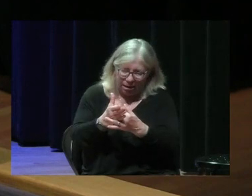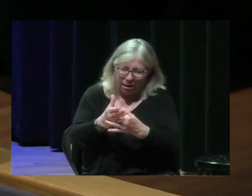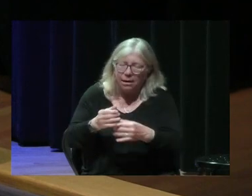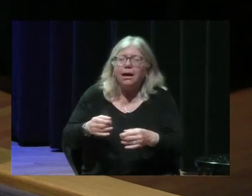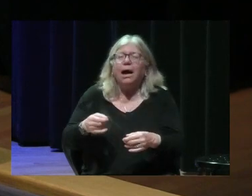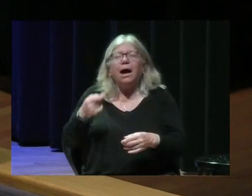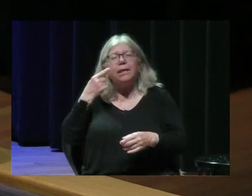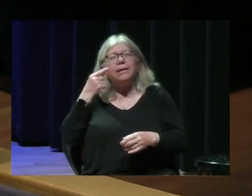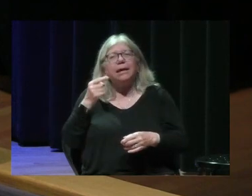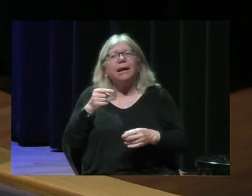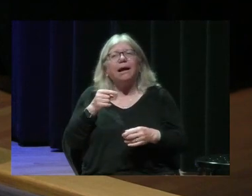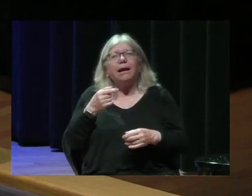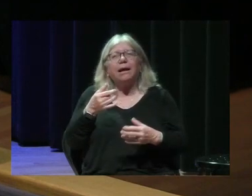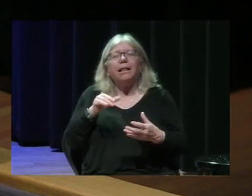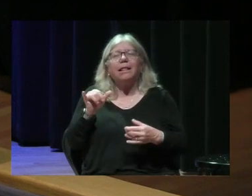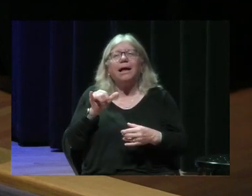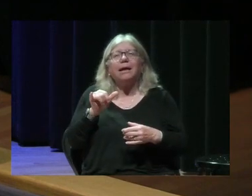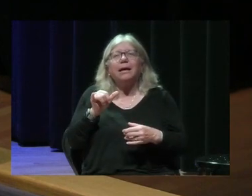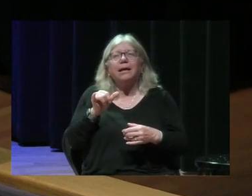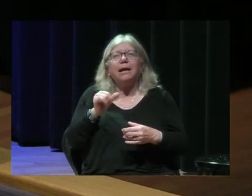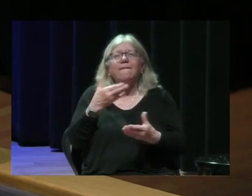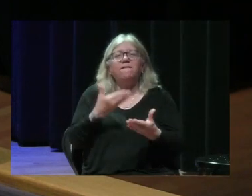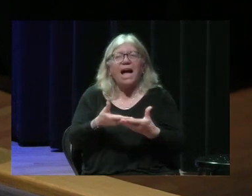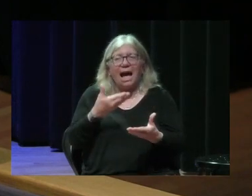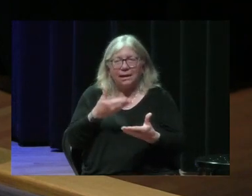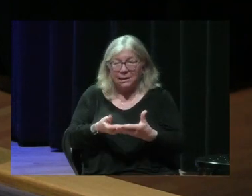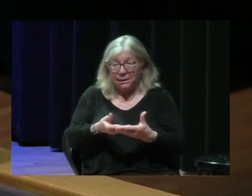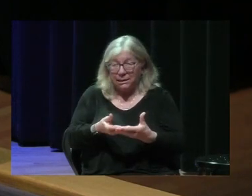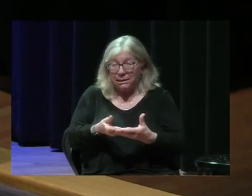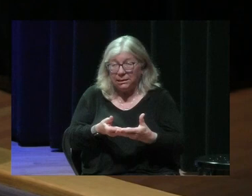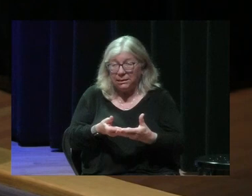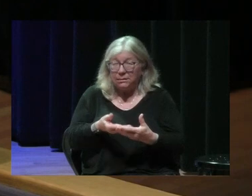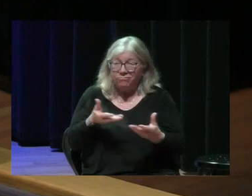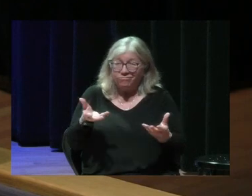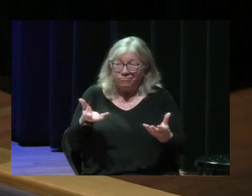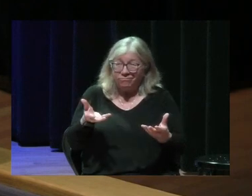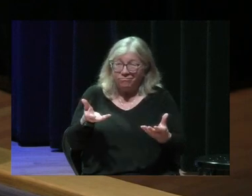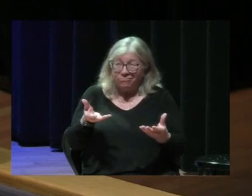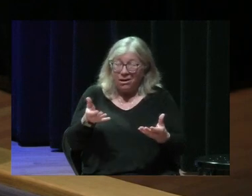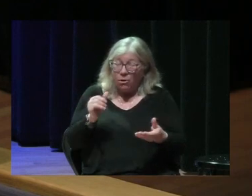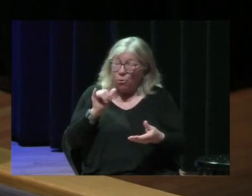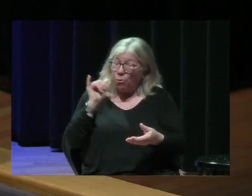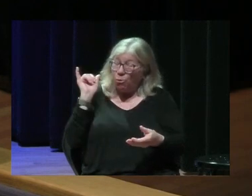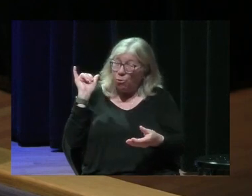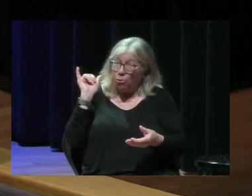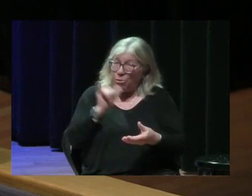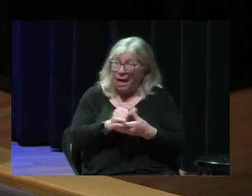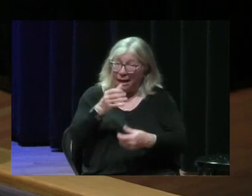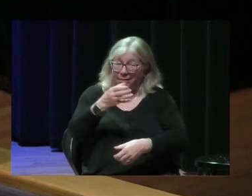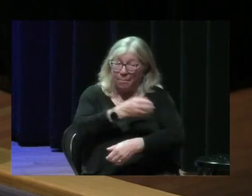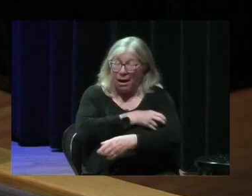as far as facts, I think that's a very loaded word.